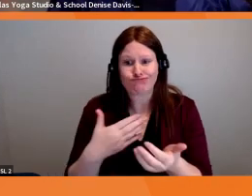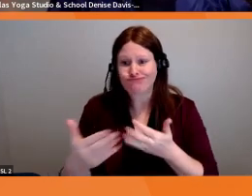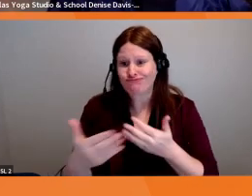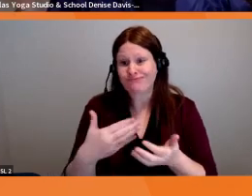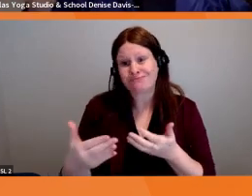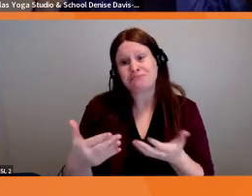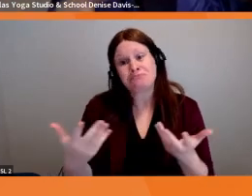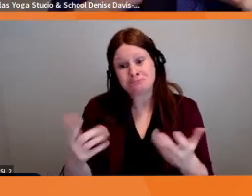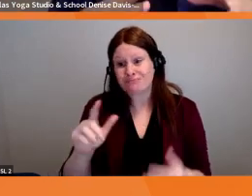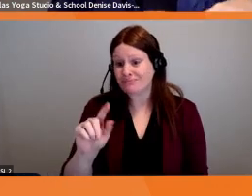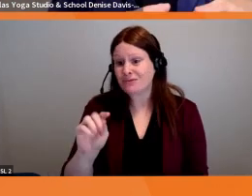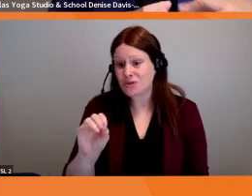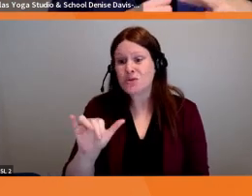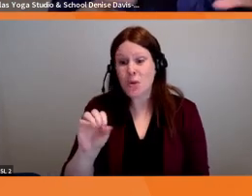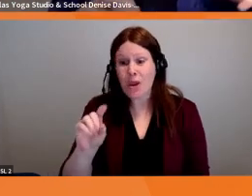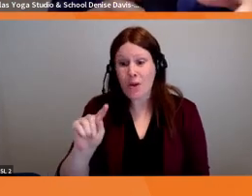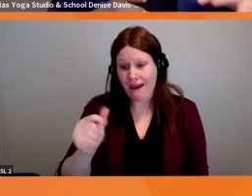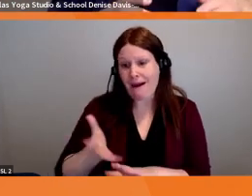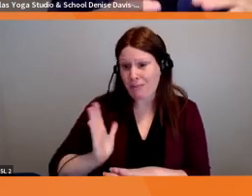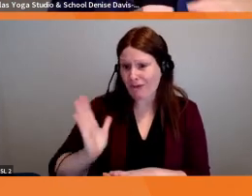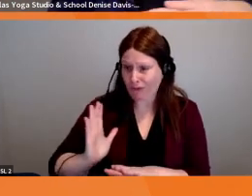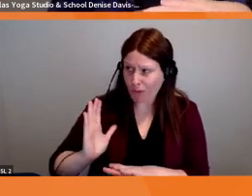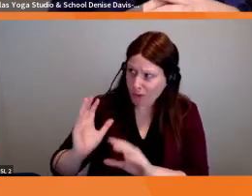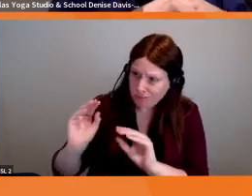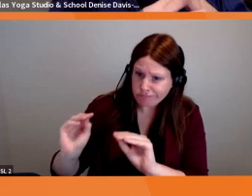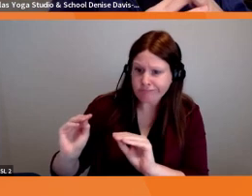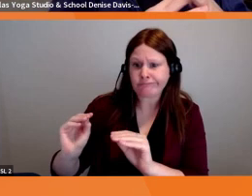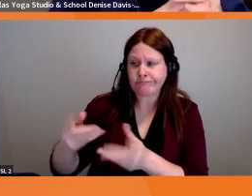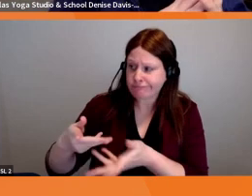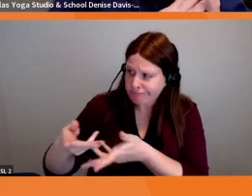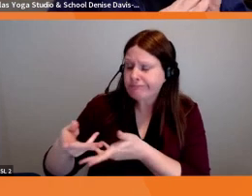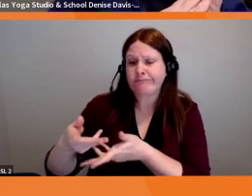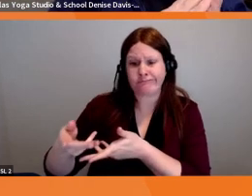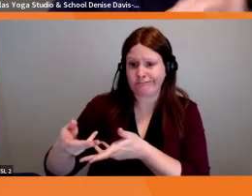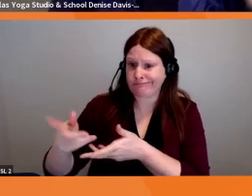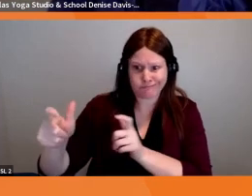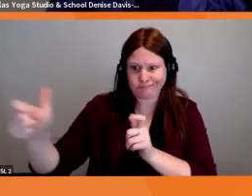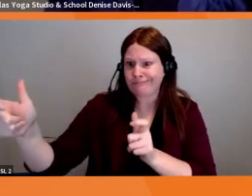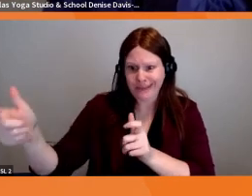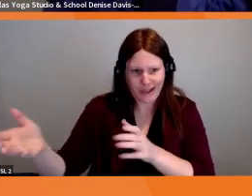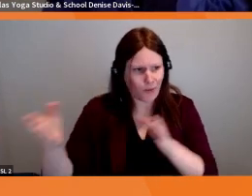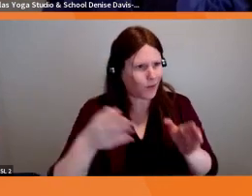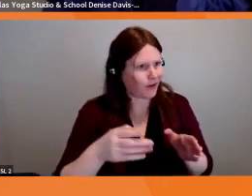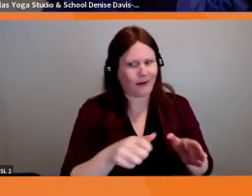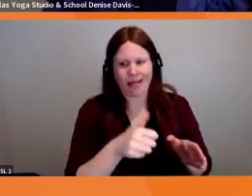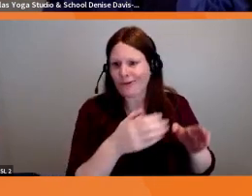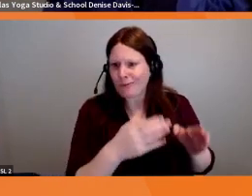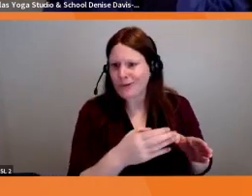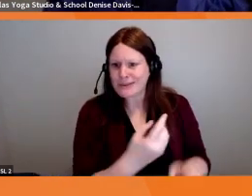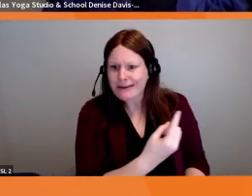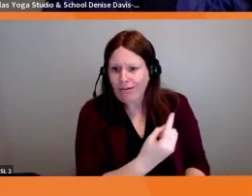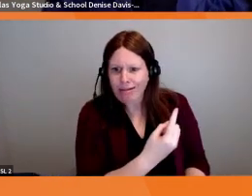as big as Toyota and as small as a single individual entrepreneur who is looking to make